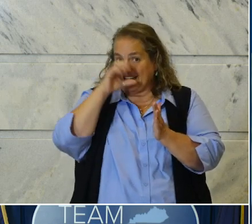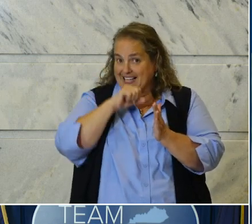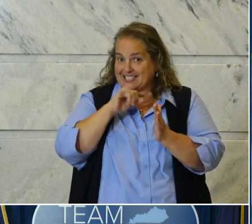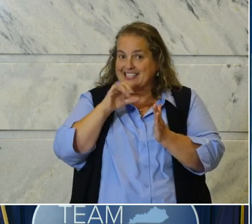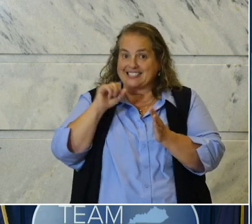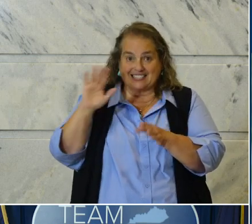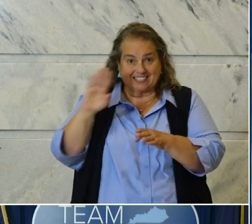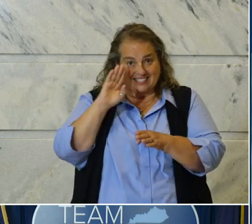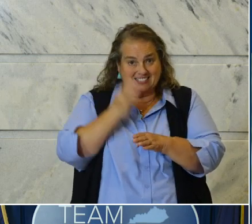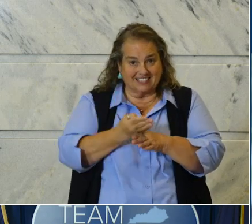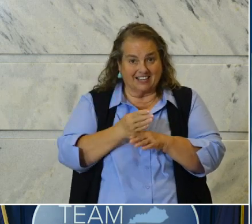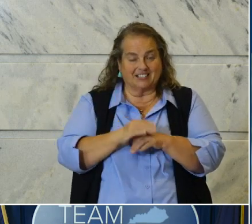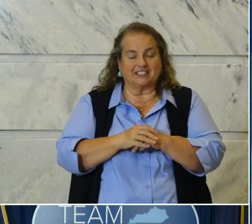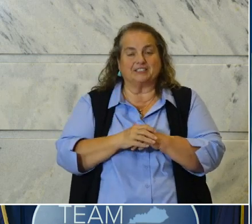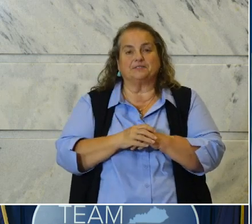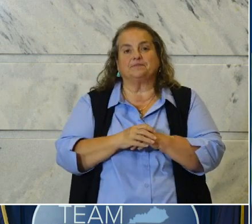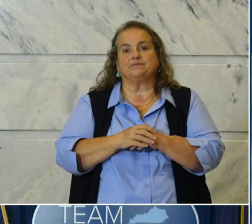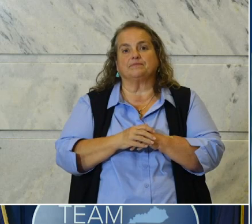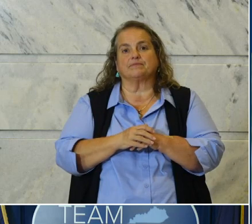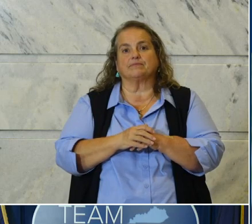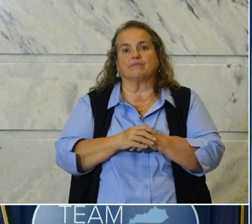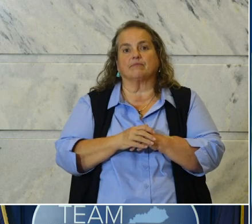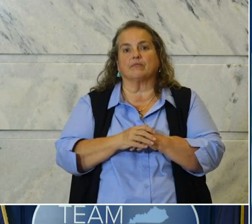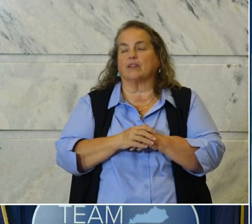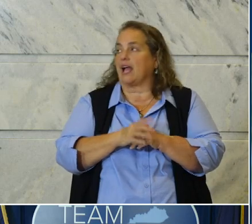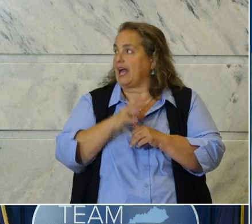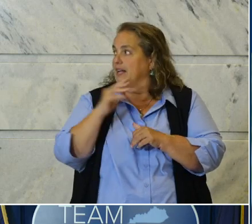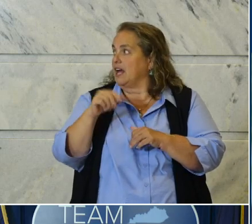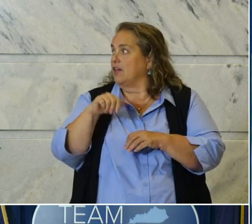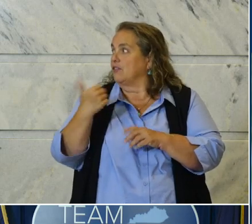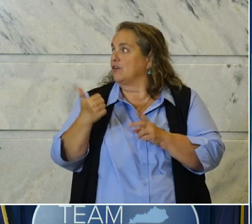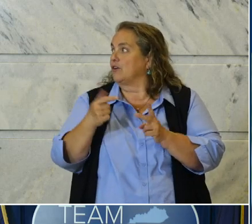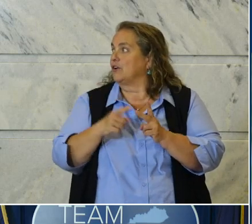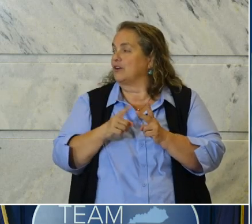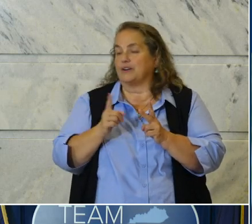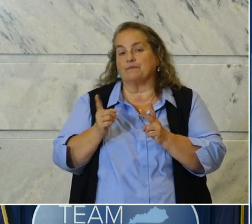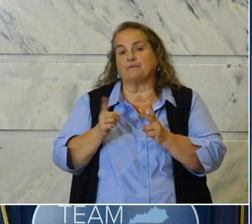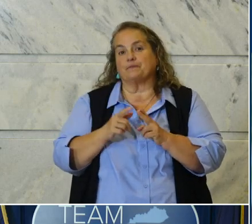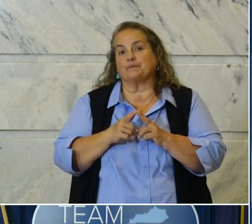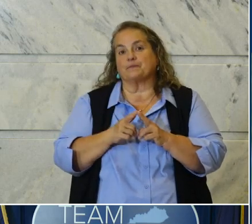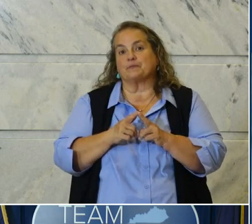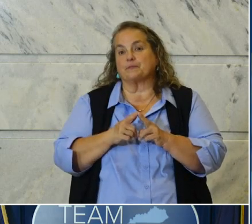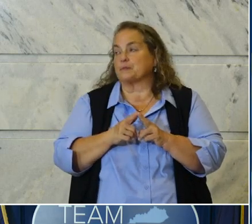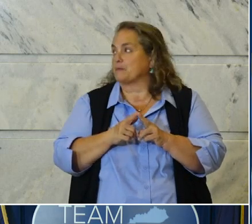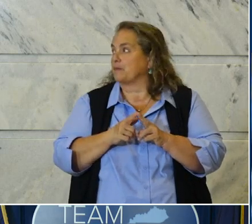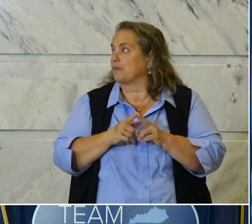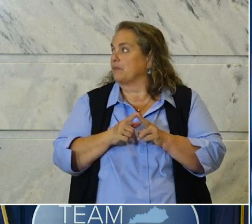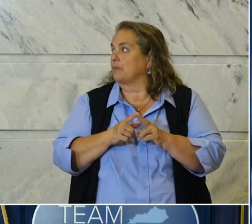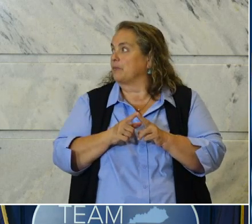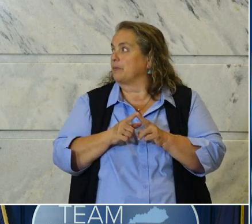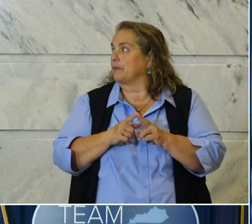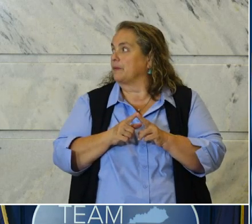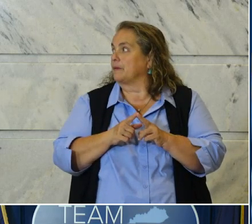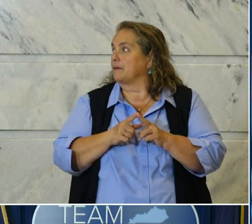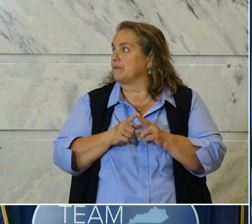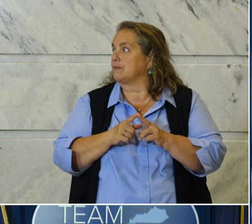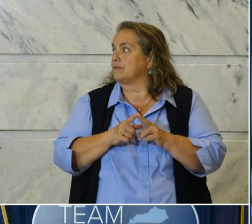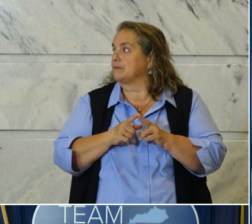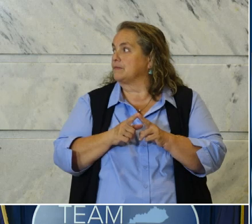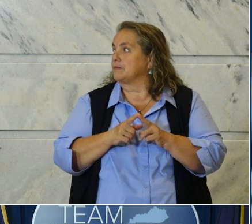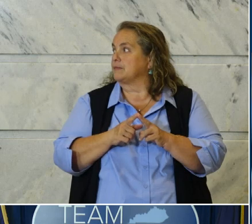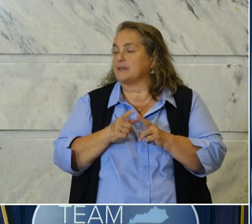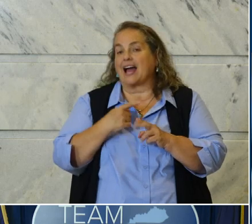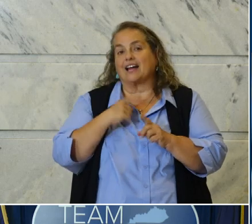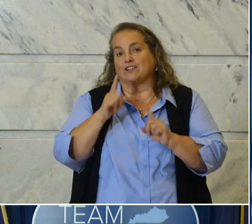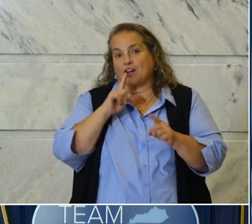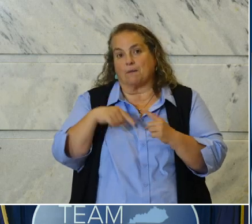son. And here's a little, go to the next one. I talked